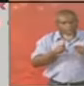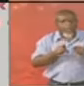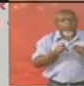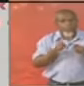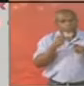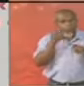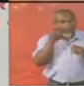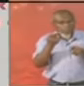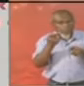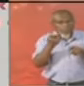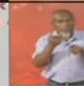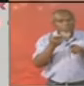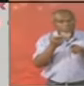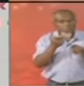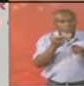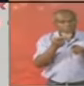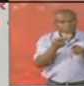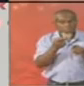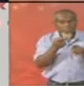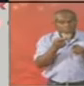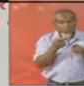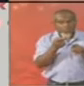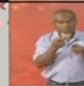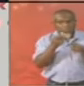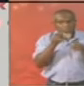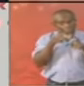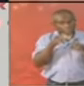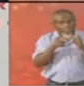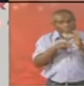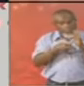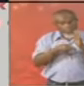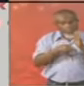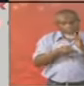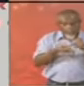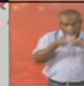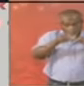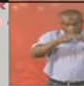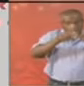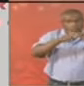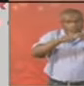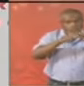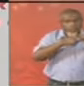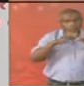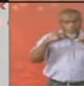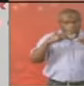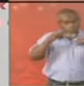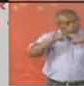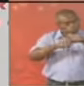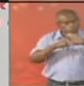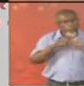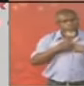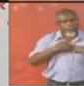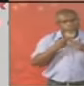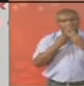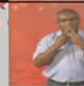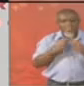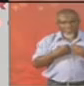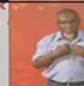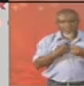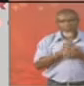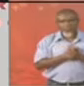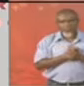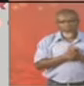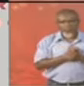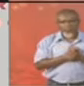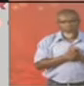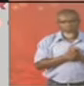higher risk. The importance of the mask wearing in the office is something else I'd like to emphasize, because the issue of indoor